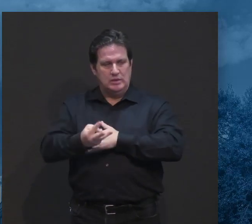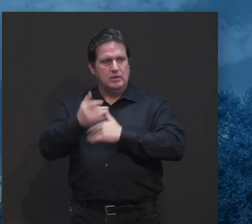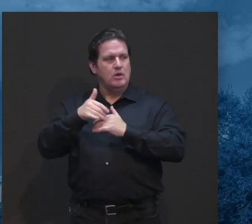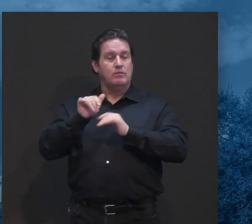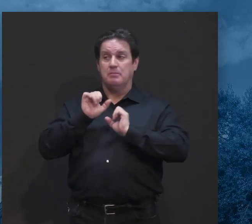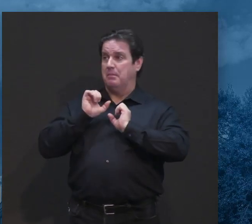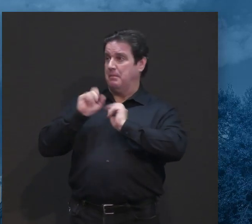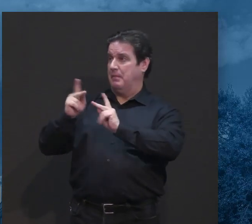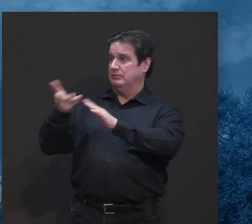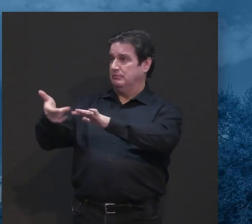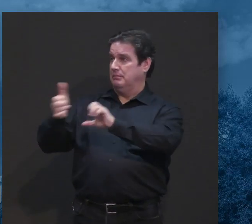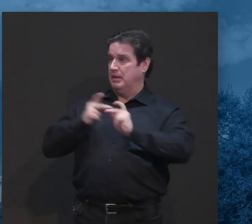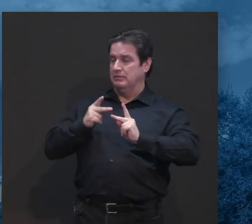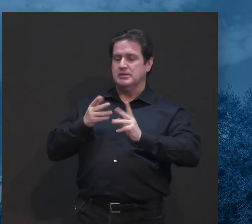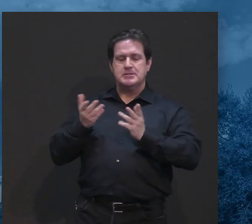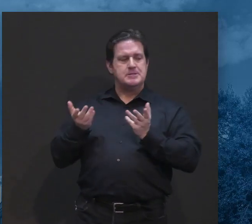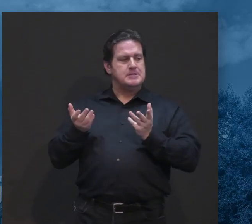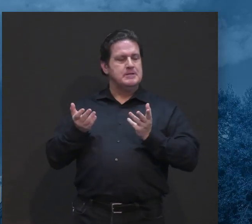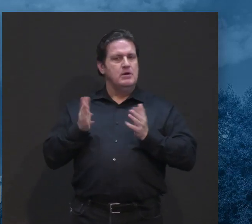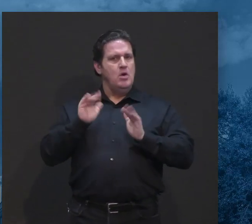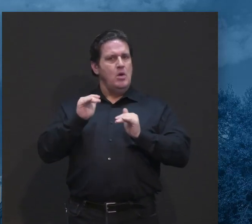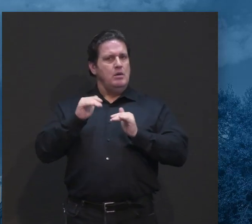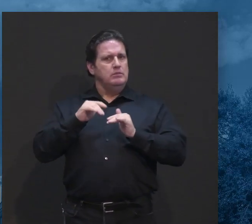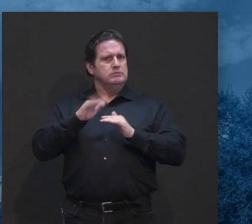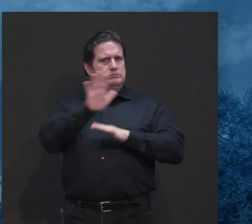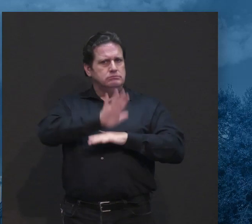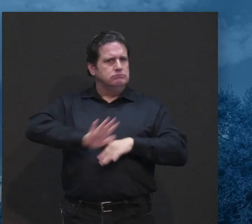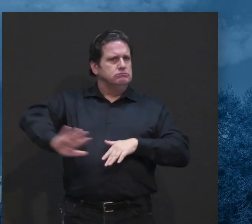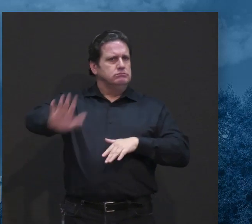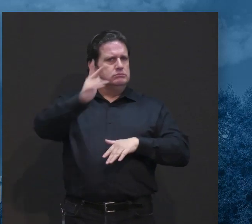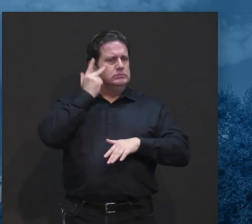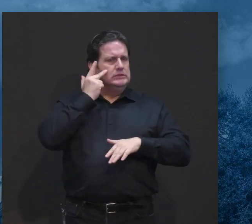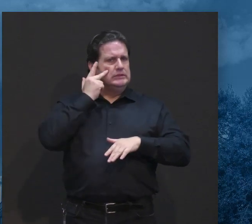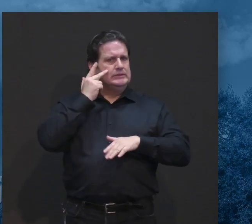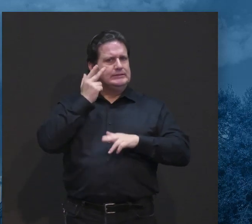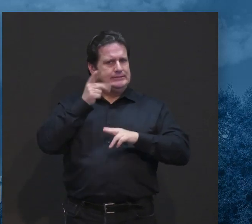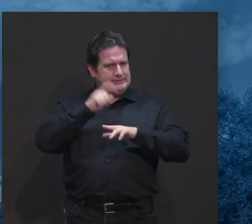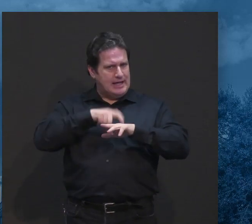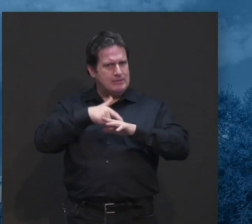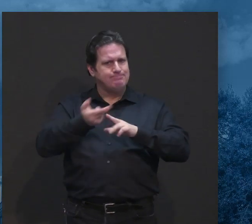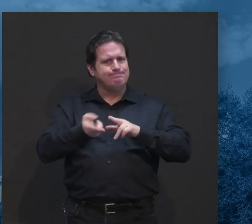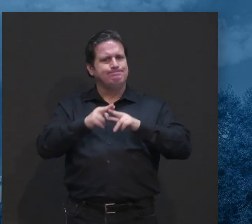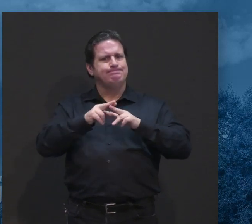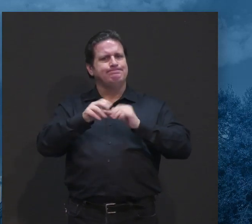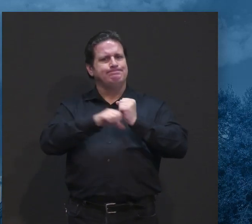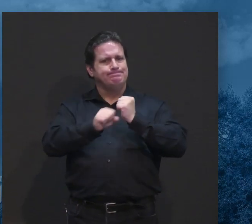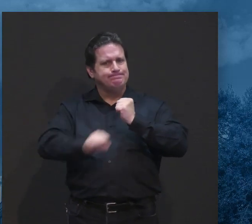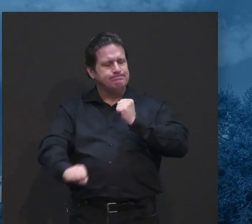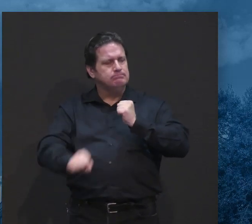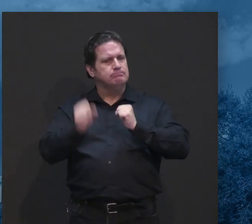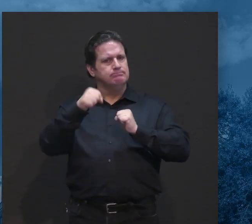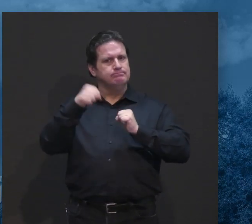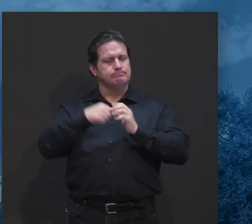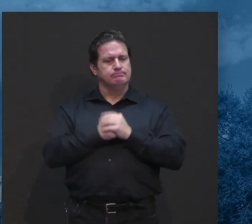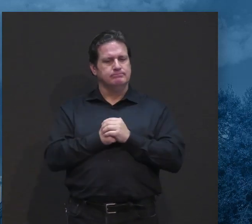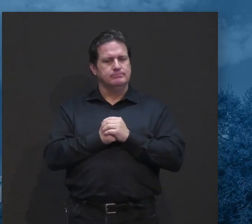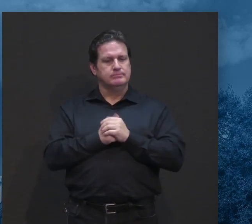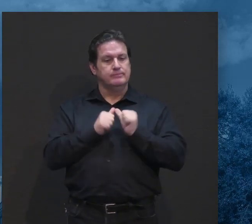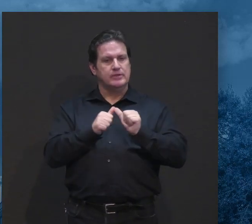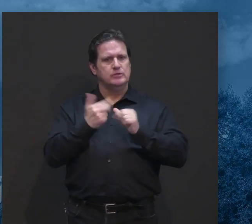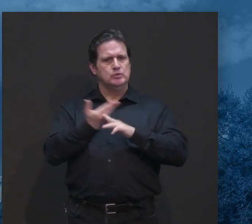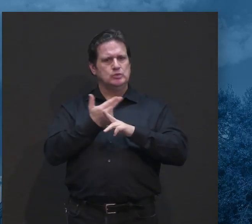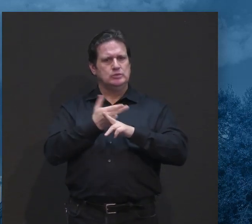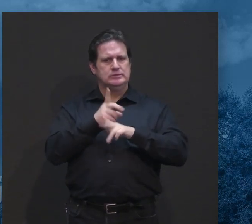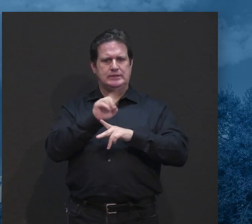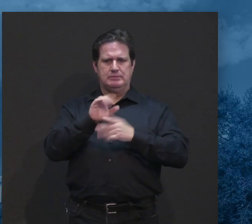many of those cleared out. But across the country, we're seeing labs times increase just because of the increasing demand, but we continuously use that in our